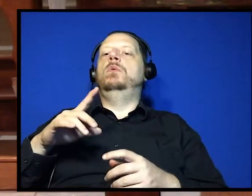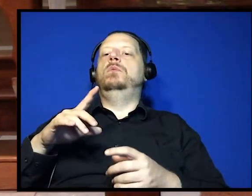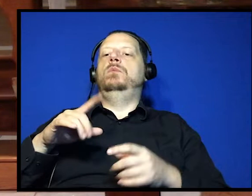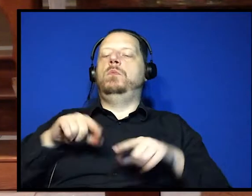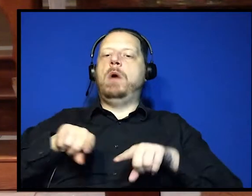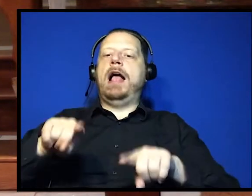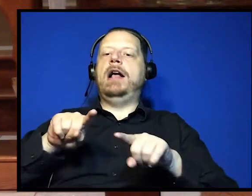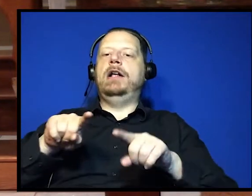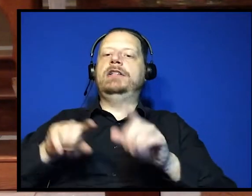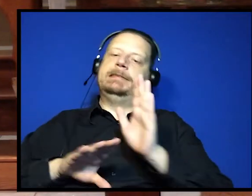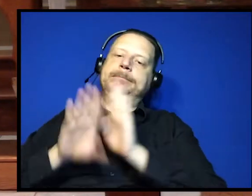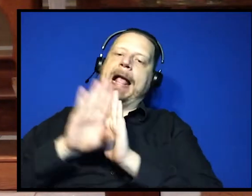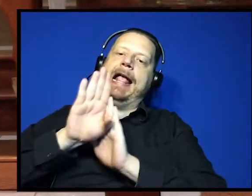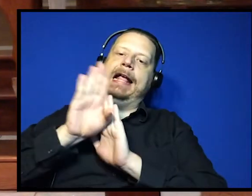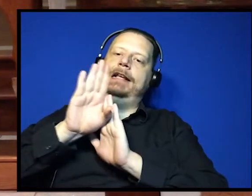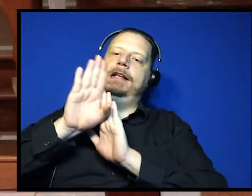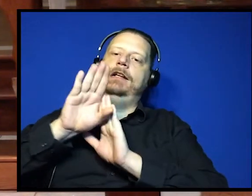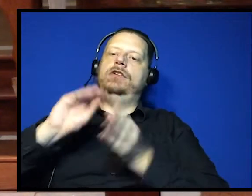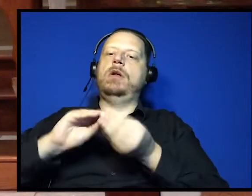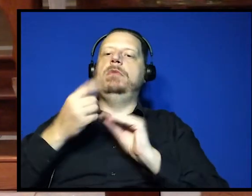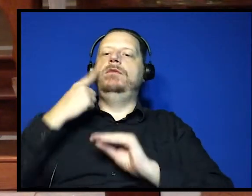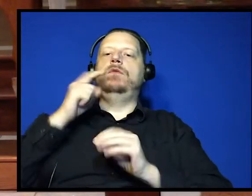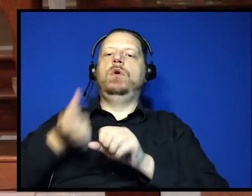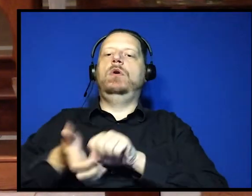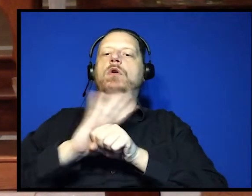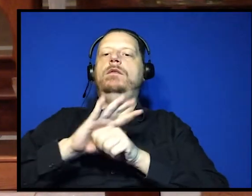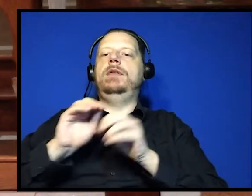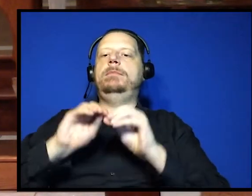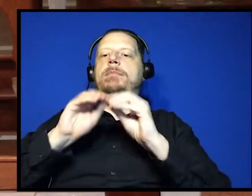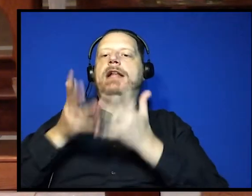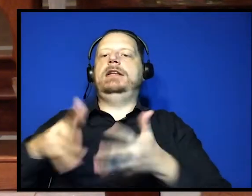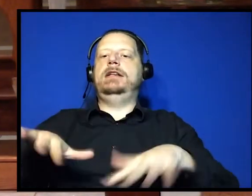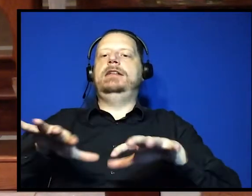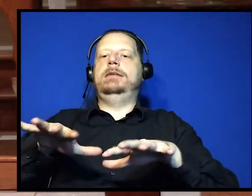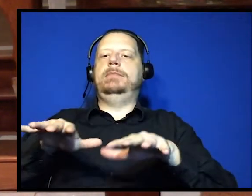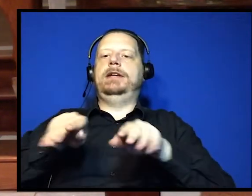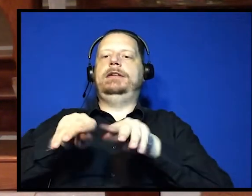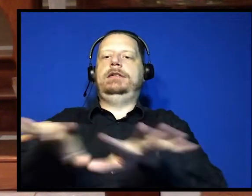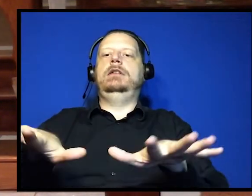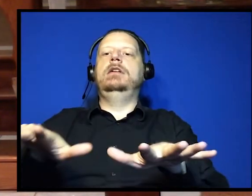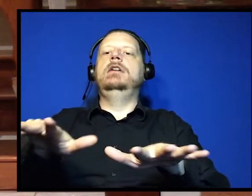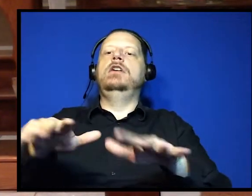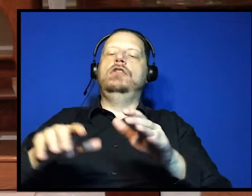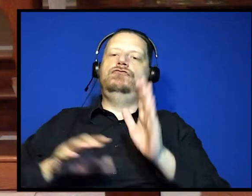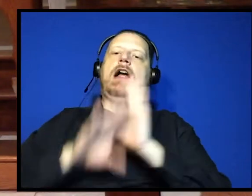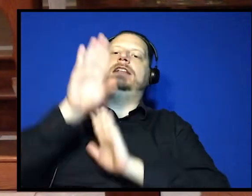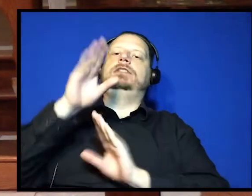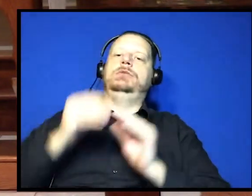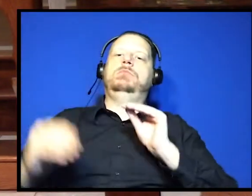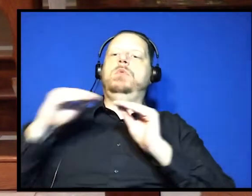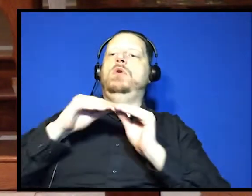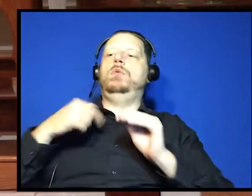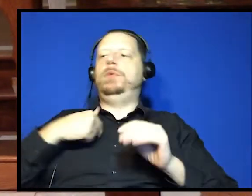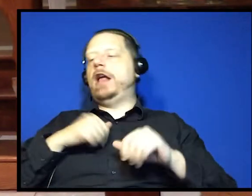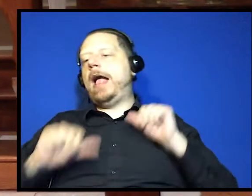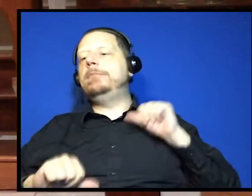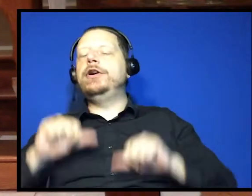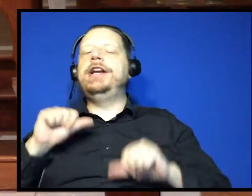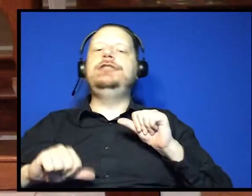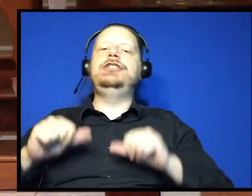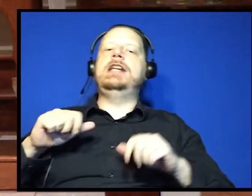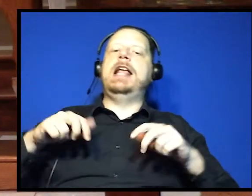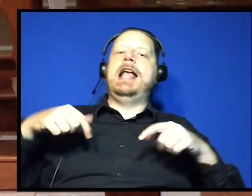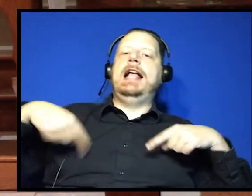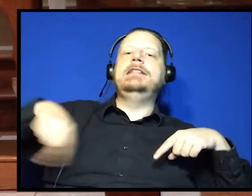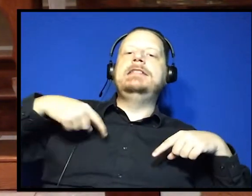numbers of the pandemic continue to rise. We're in a period that I think is marked by apprehension and